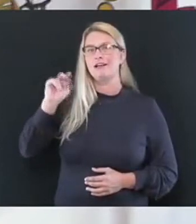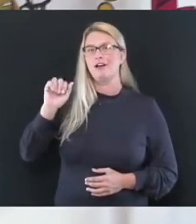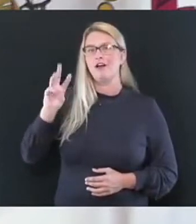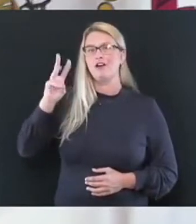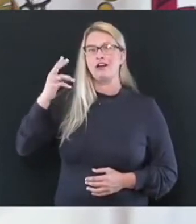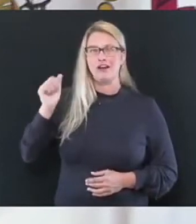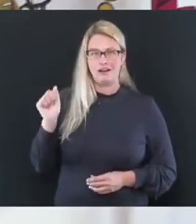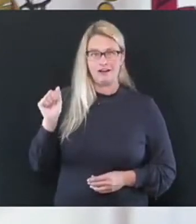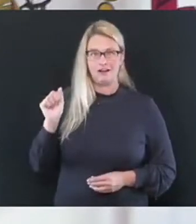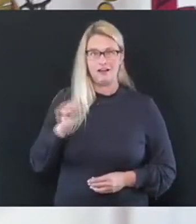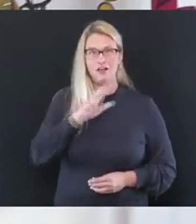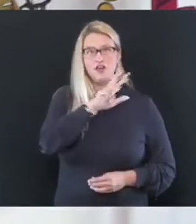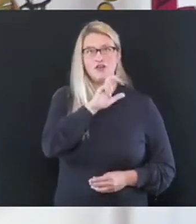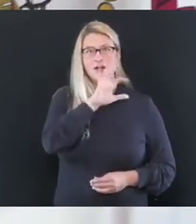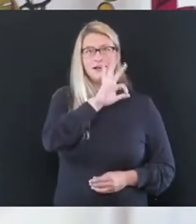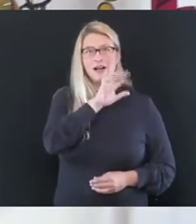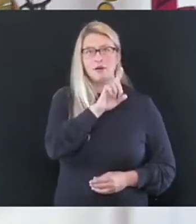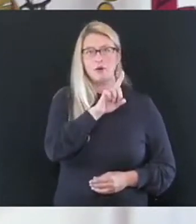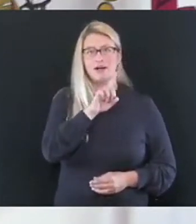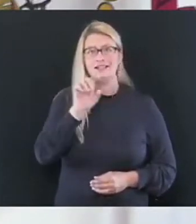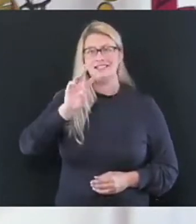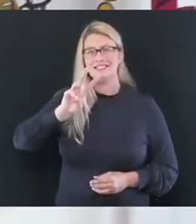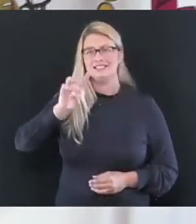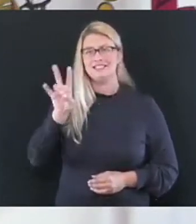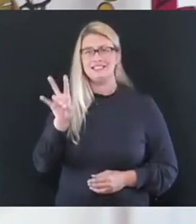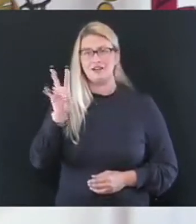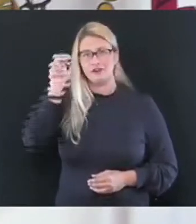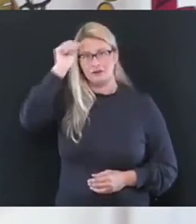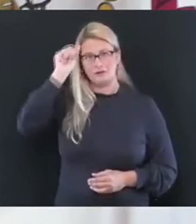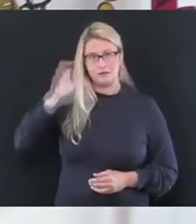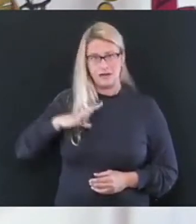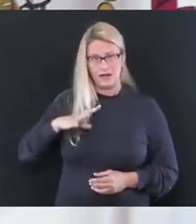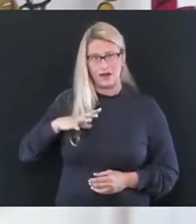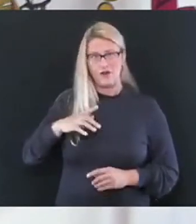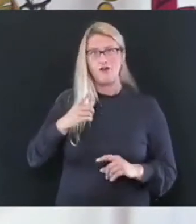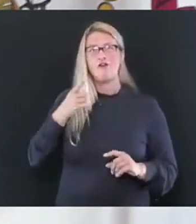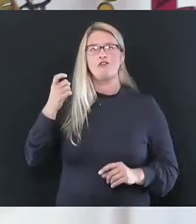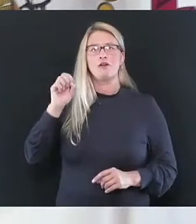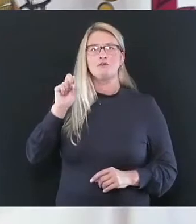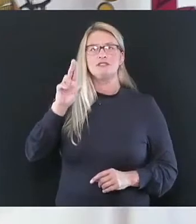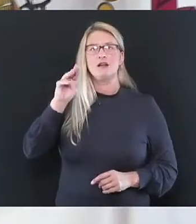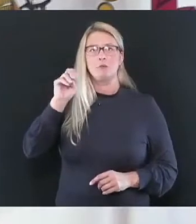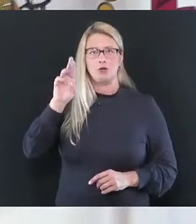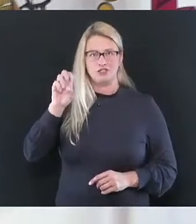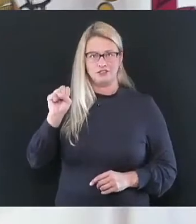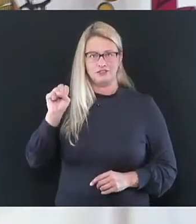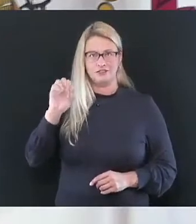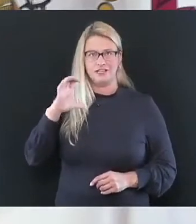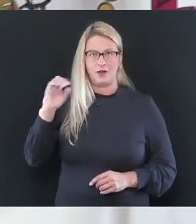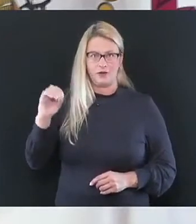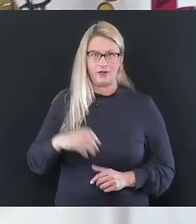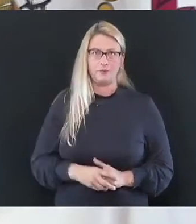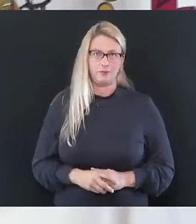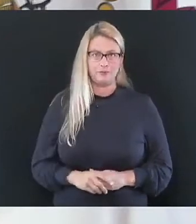our 391st death, a 67-year-old male from Summers County.